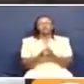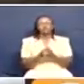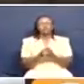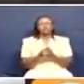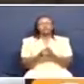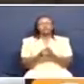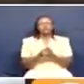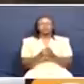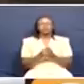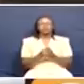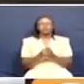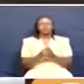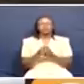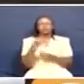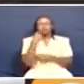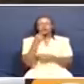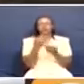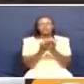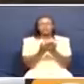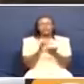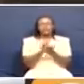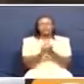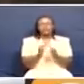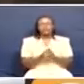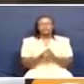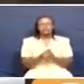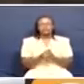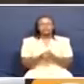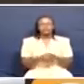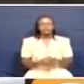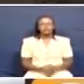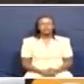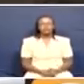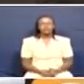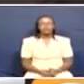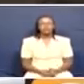is prosecuting it? Yes, sir. I will, my lord.